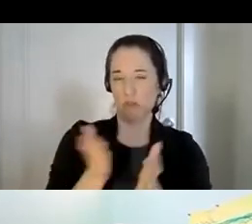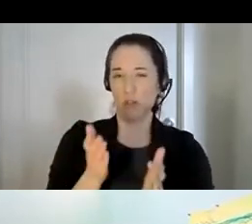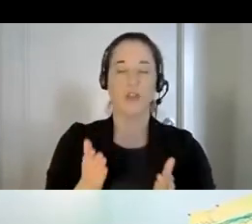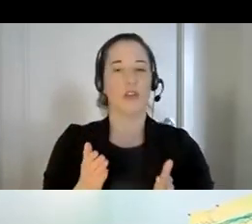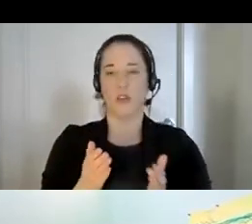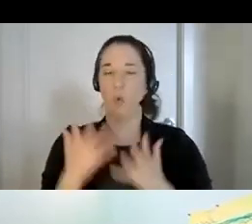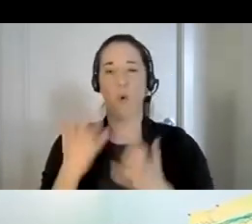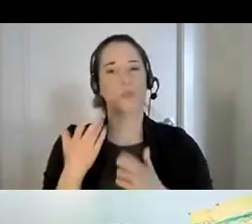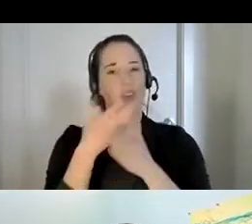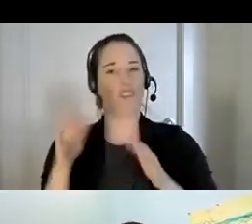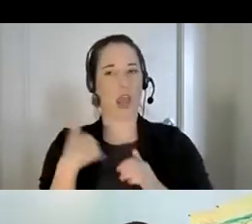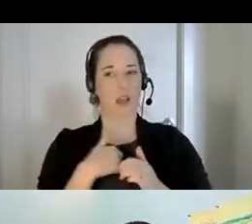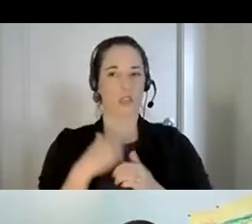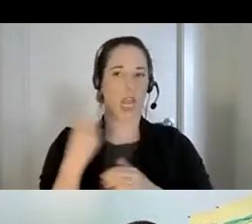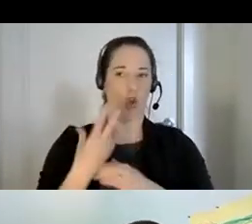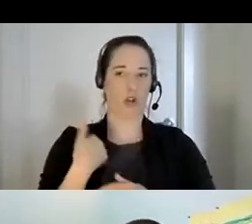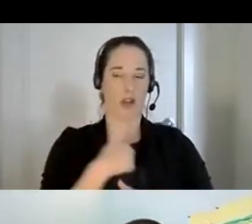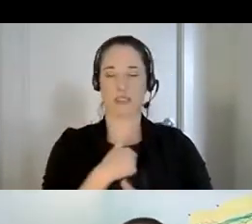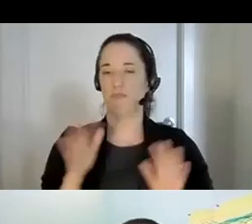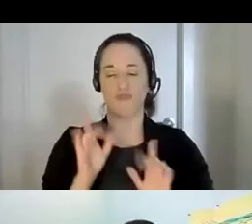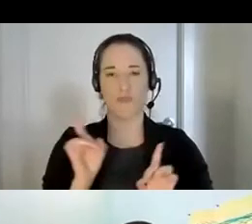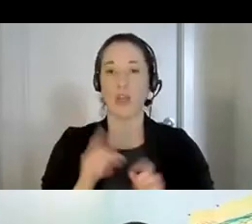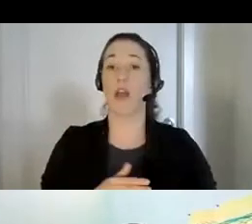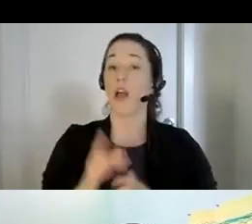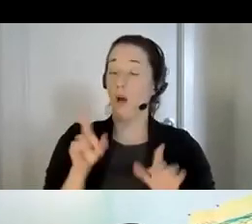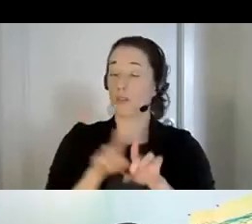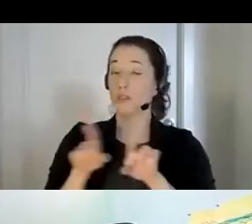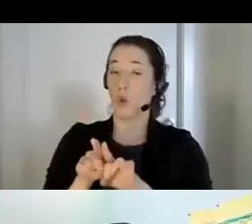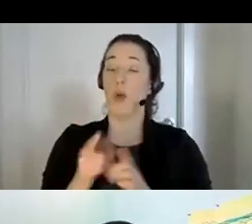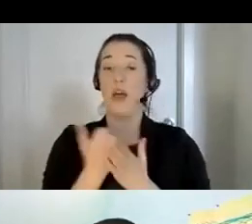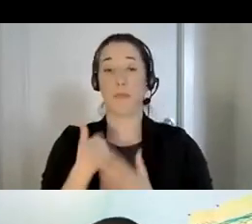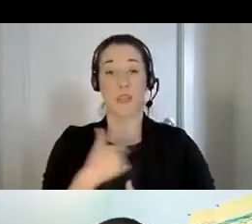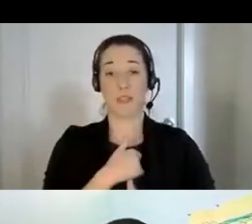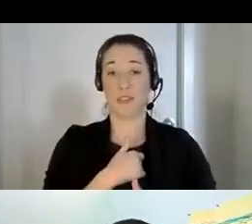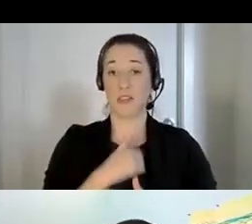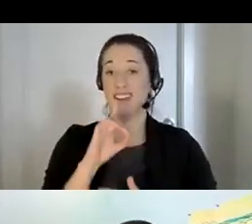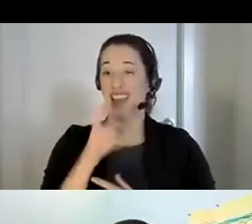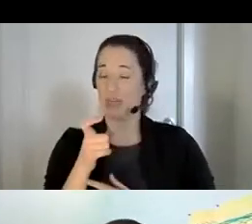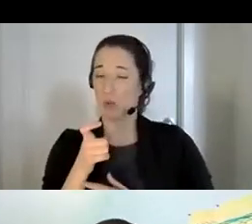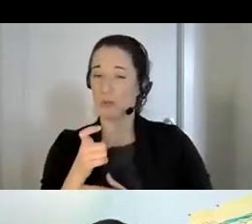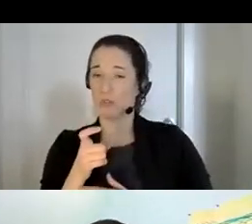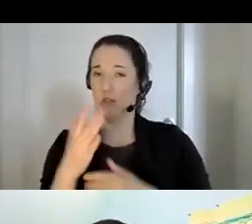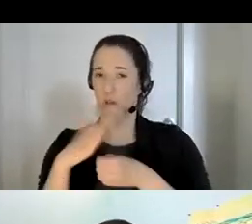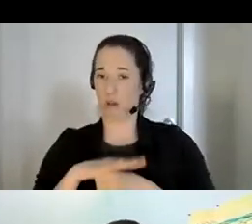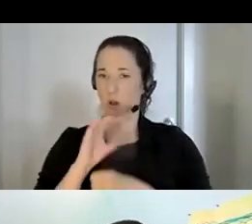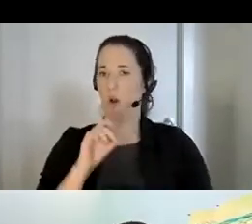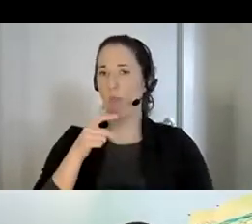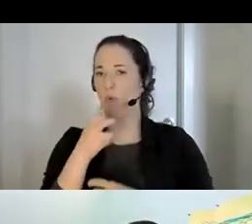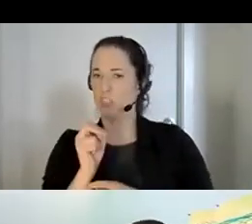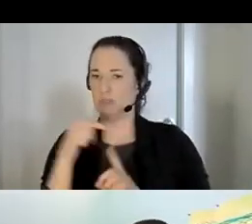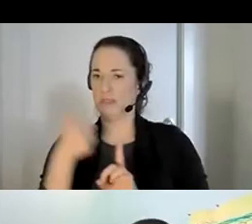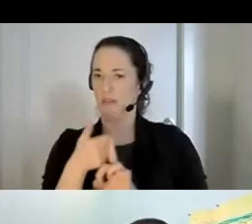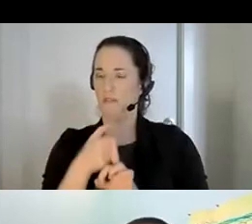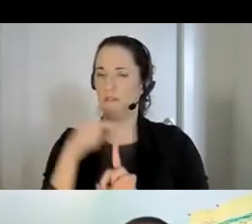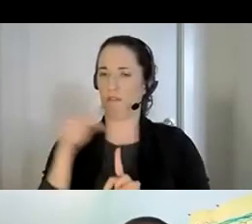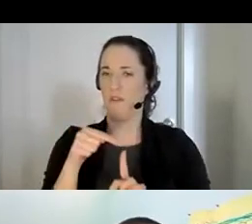Making between groups connections allow us to more accurately diagnose the problem of oppression as a complex, multifaceted sickness and